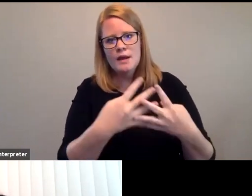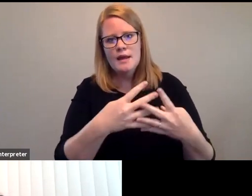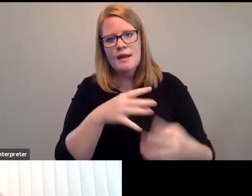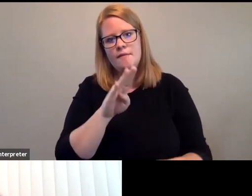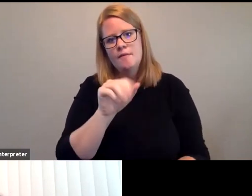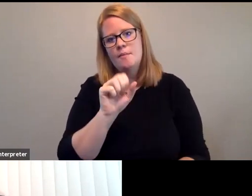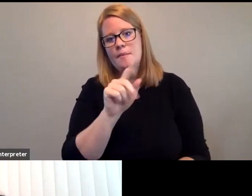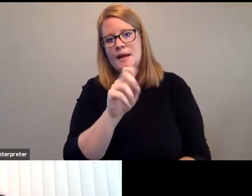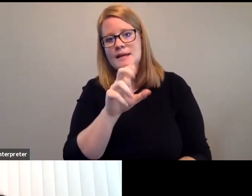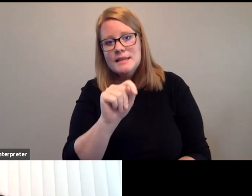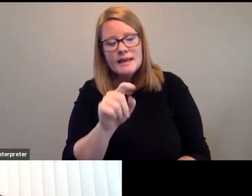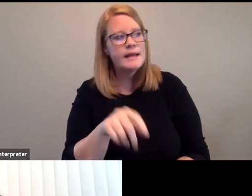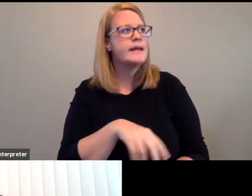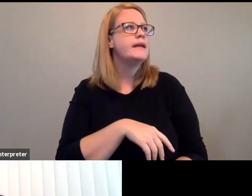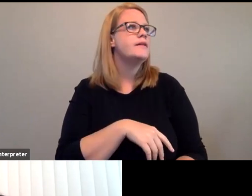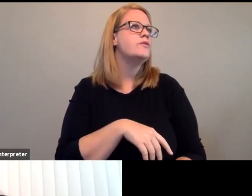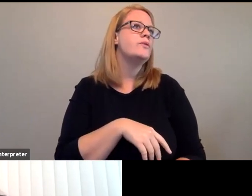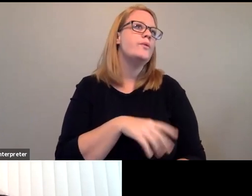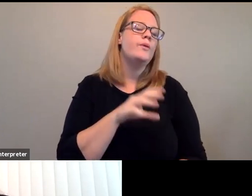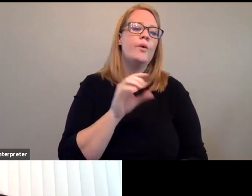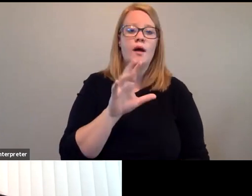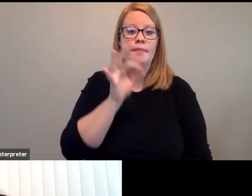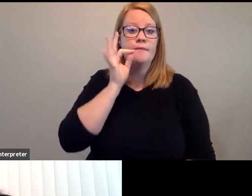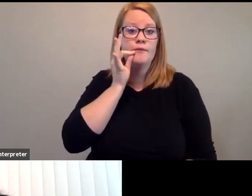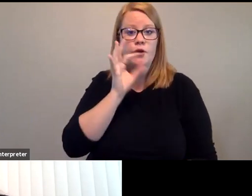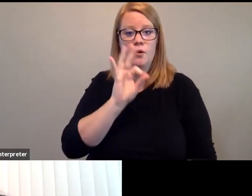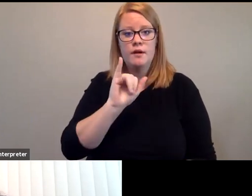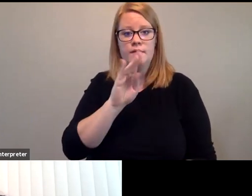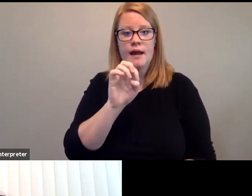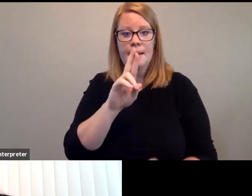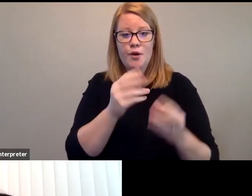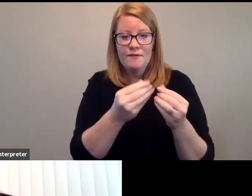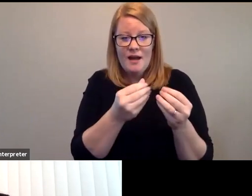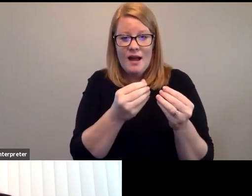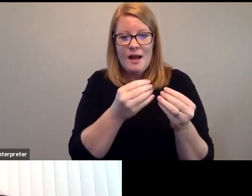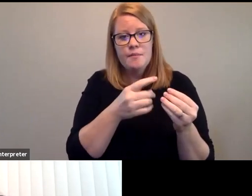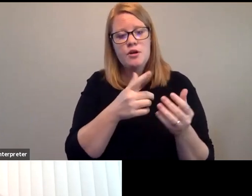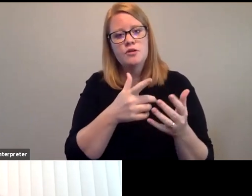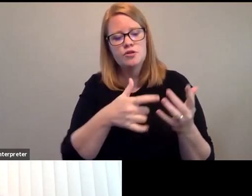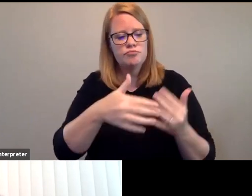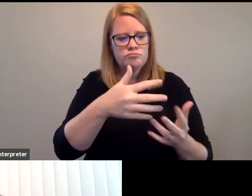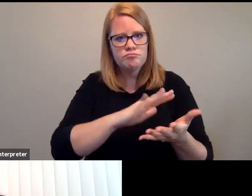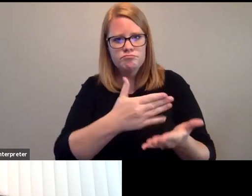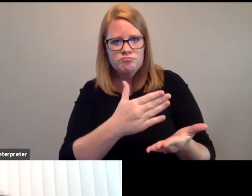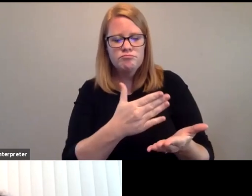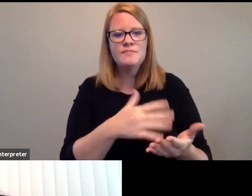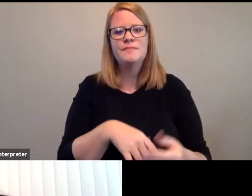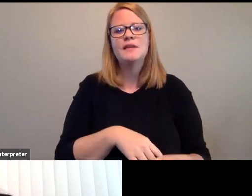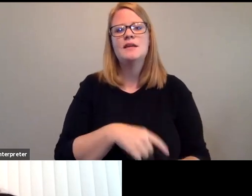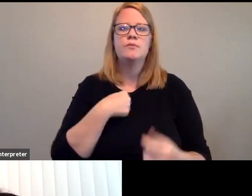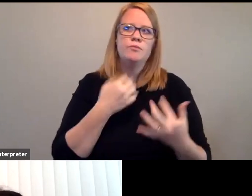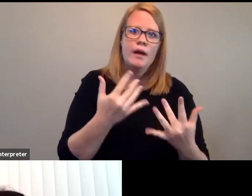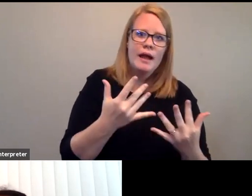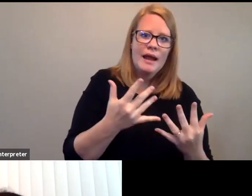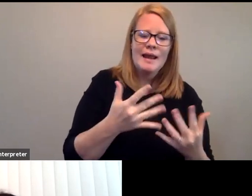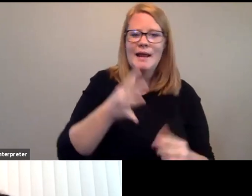preparing some of the fiber and things like that. So it was really nice to sit with her. And by the time, you know, my mom came back, of course I stopped